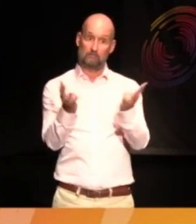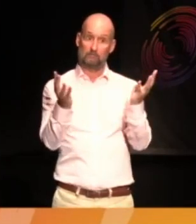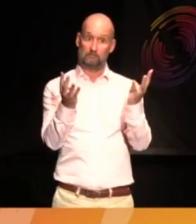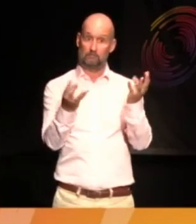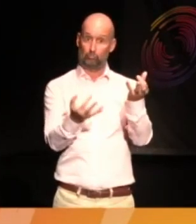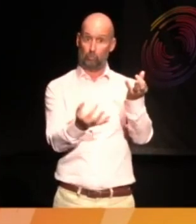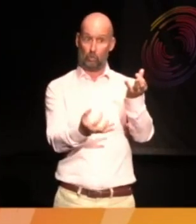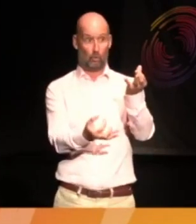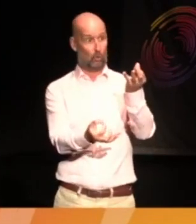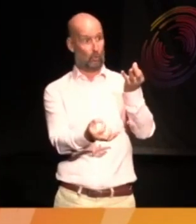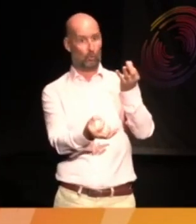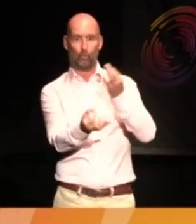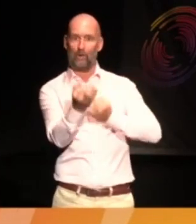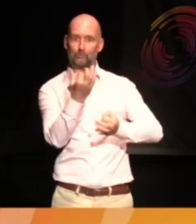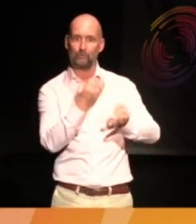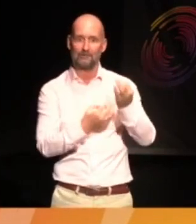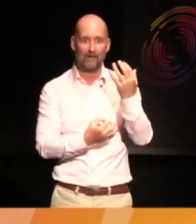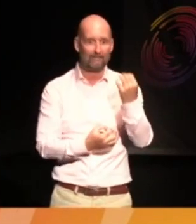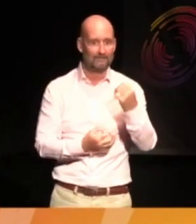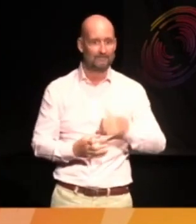floor, anybody wants to